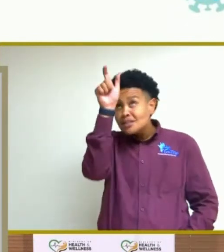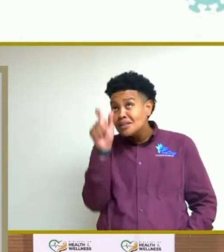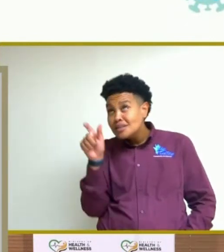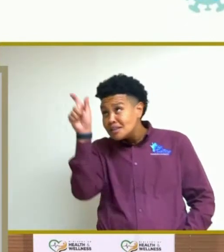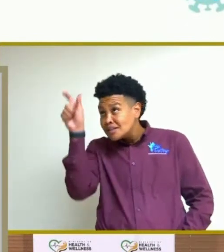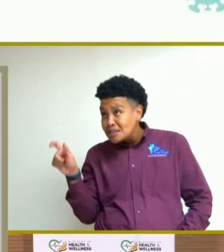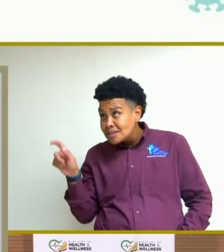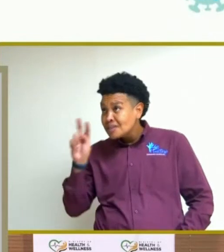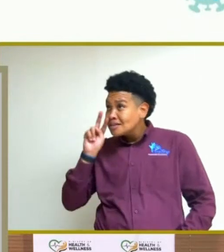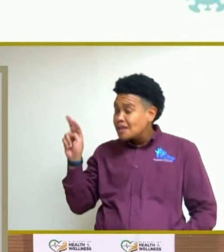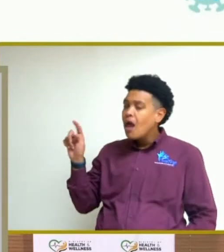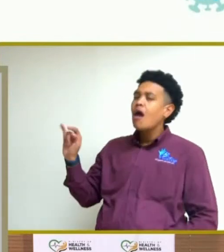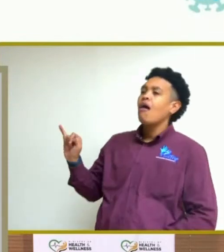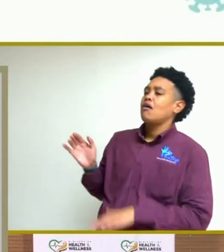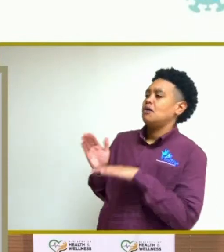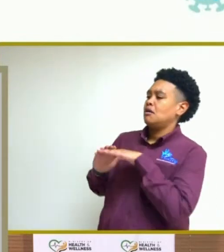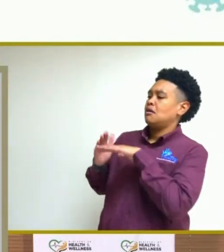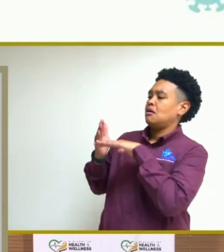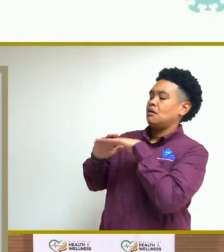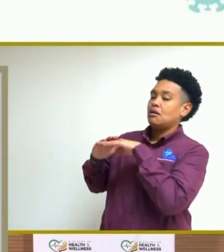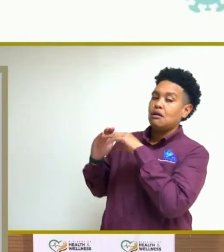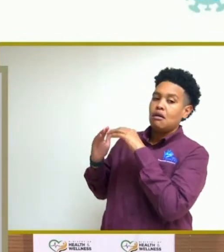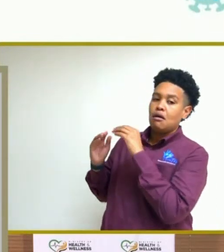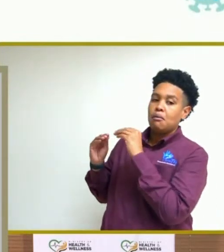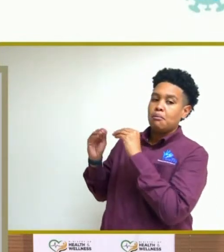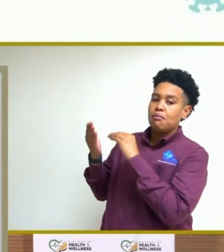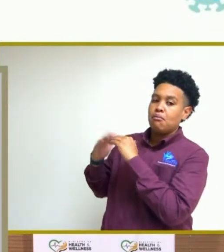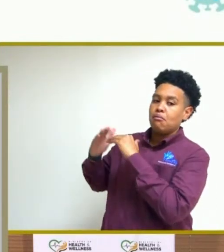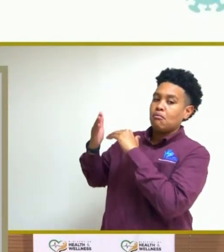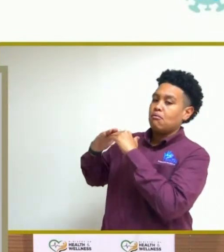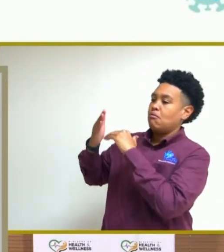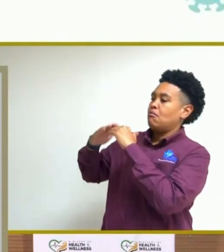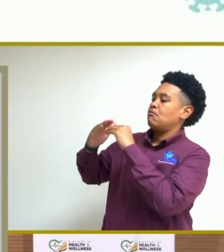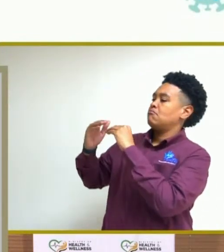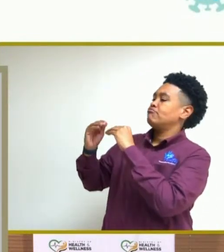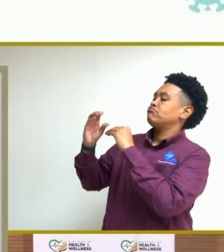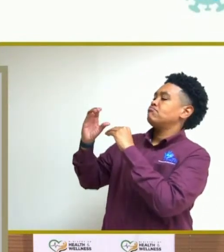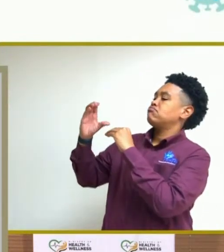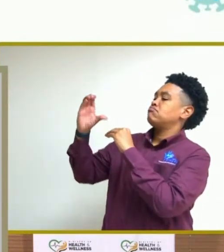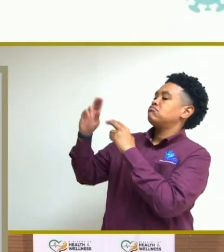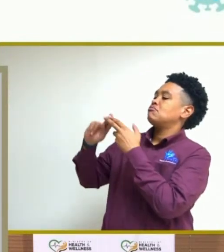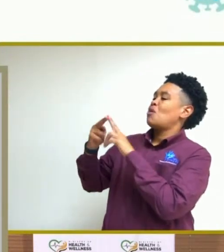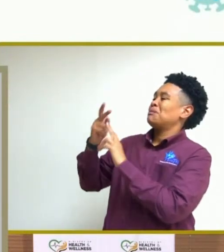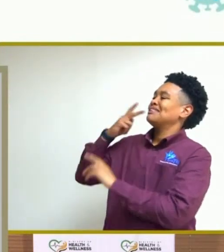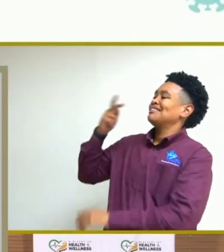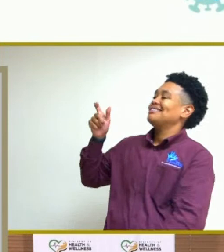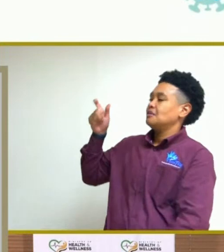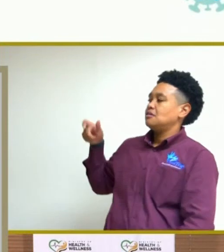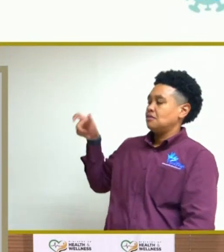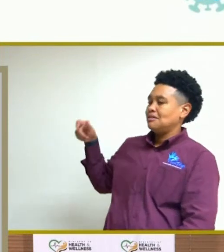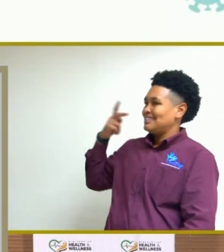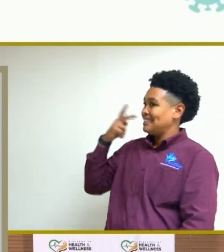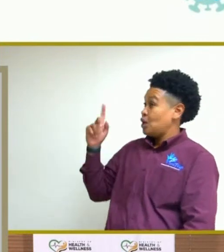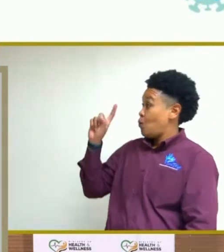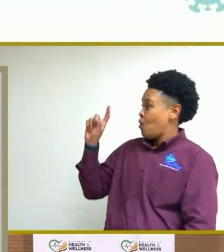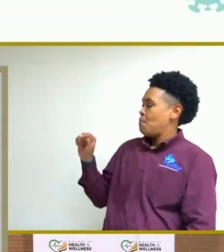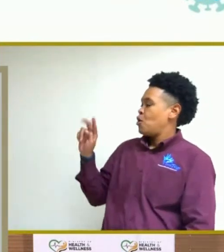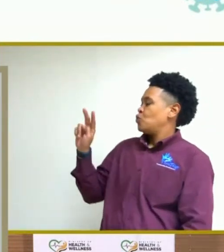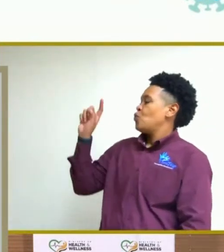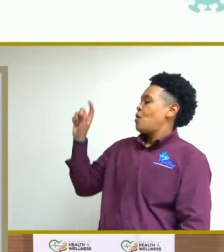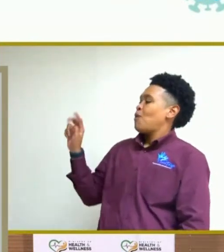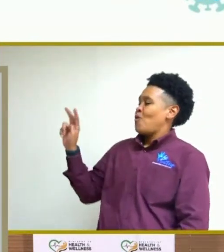a continued increase in the number of cases. Now, this increase in the number of